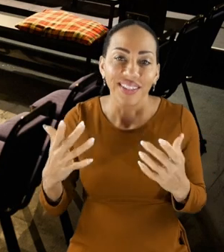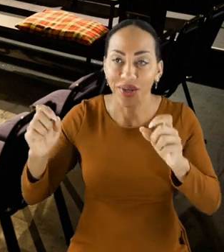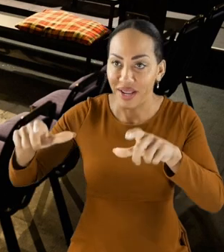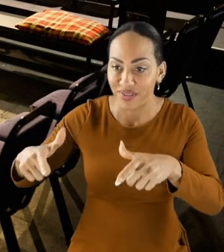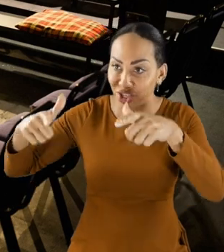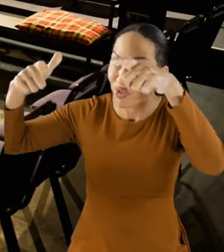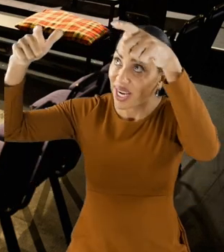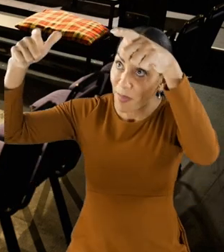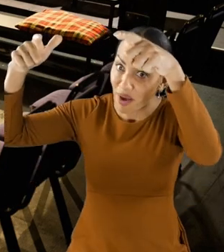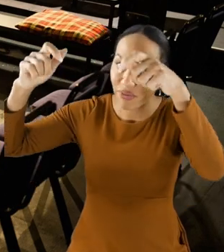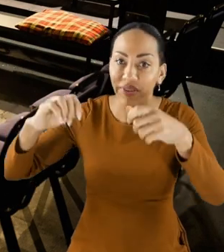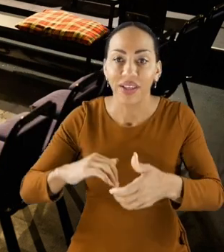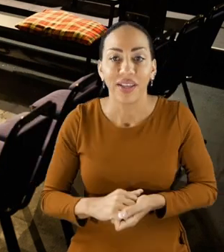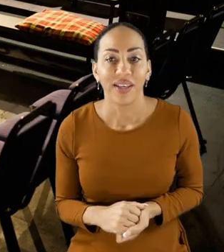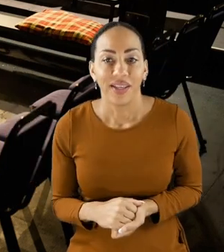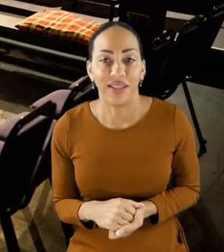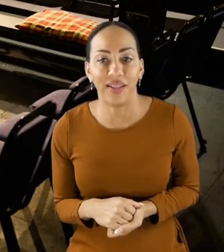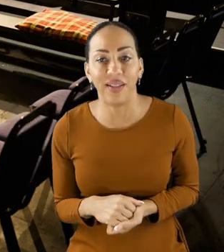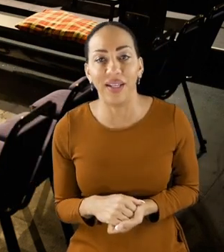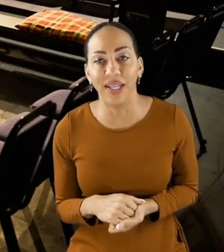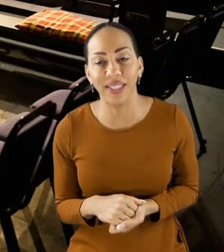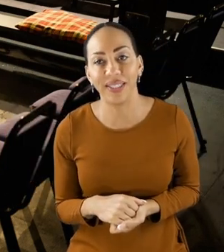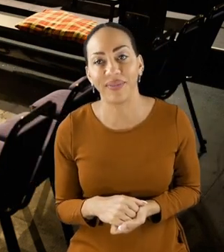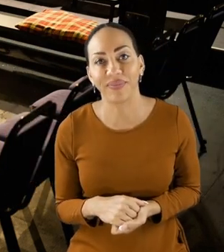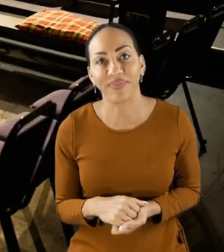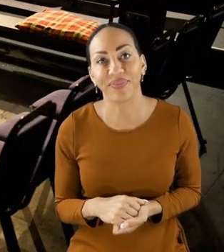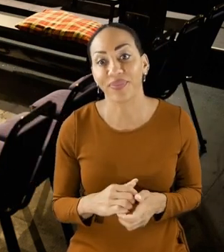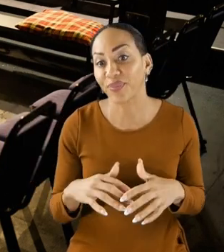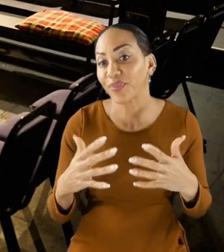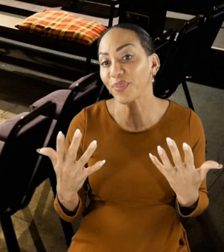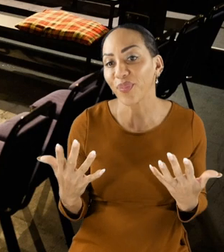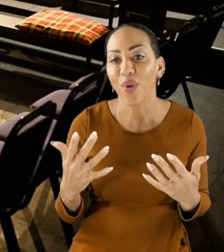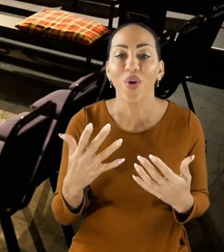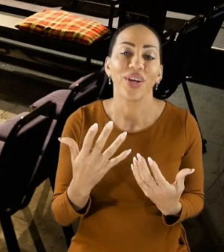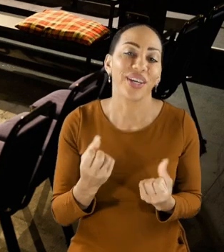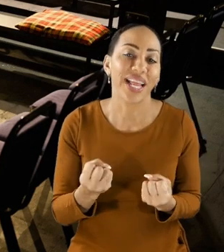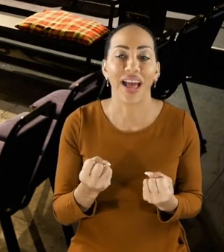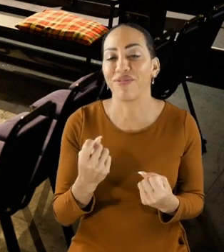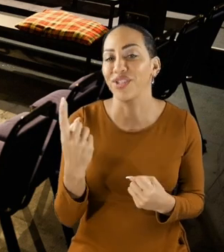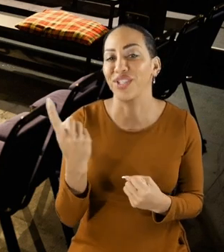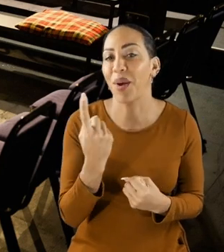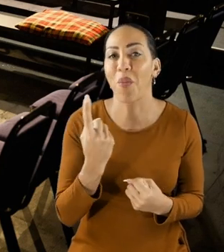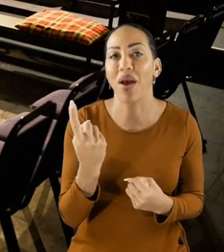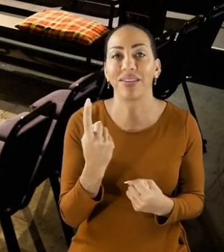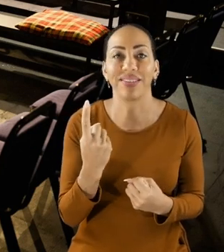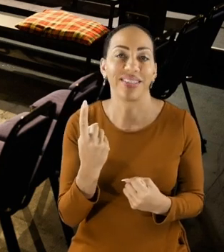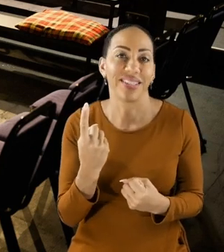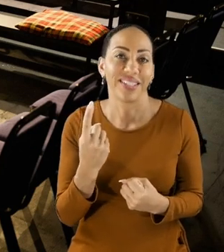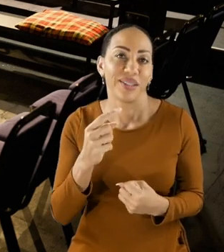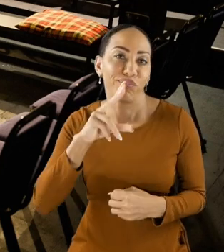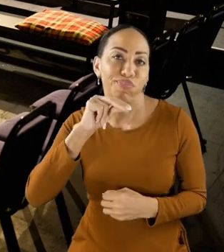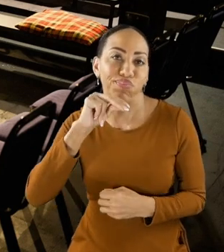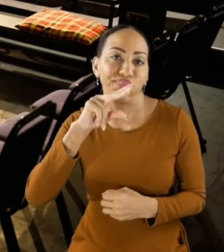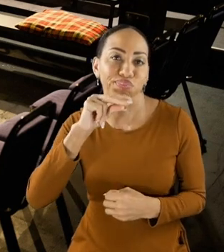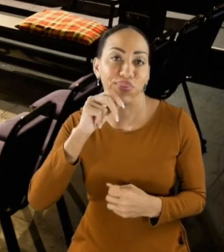have, you know, you could be having a dialogue given from the floor, or maybe somebody on screen